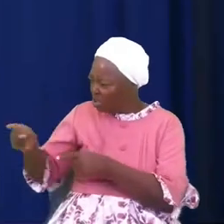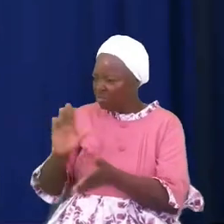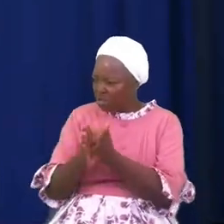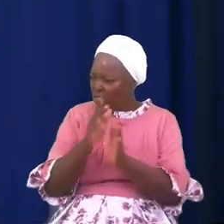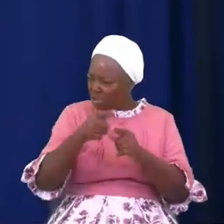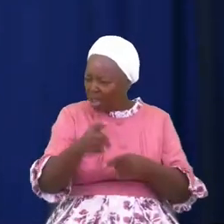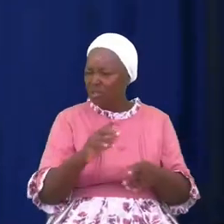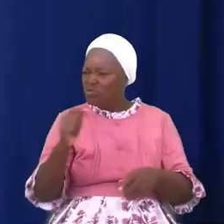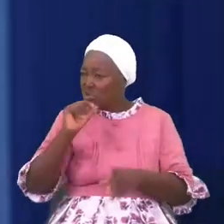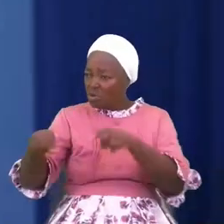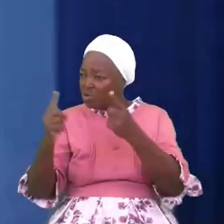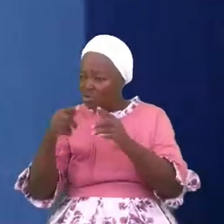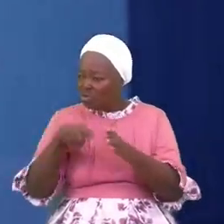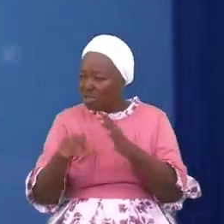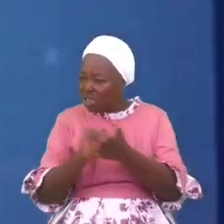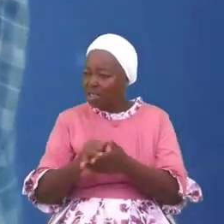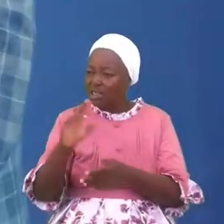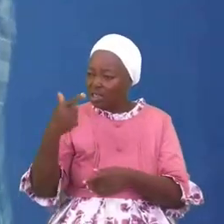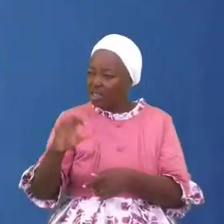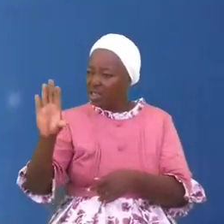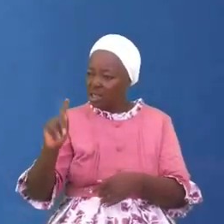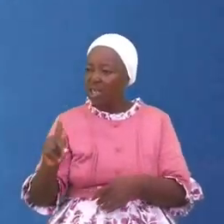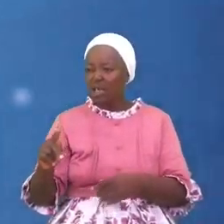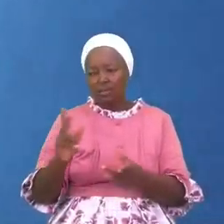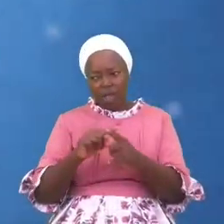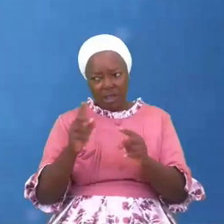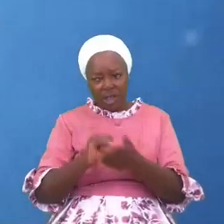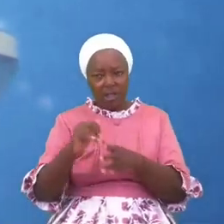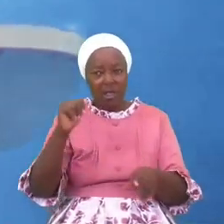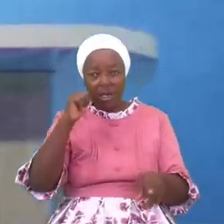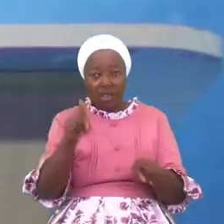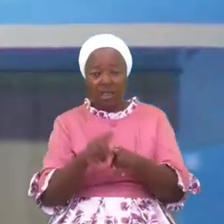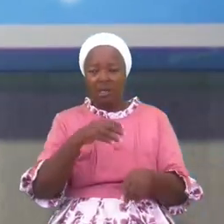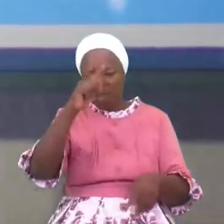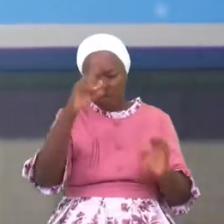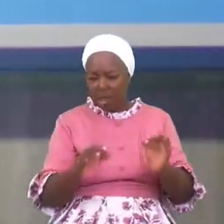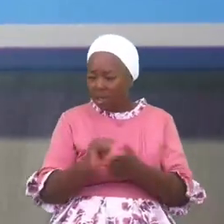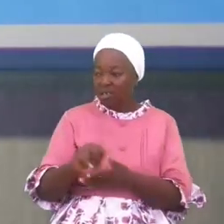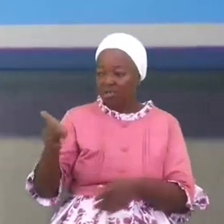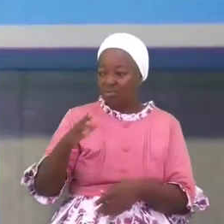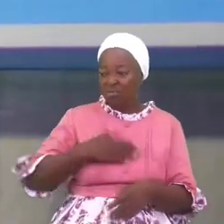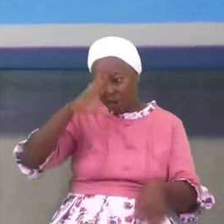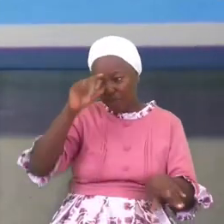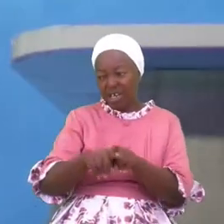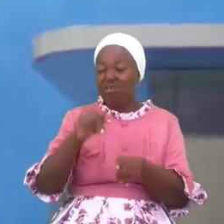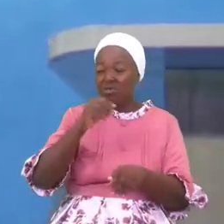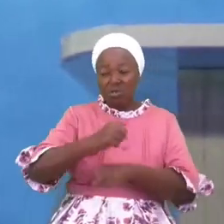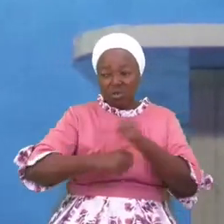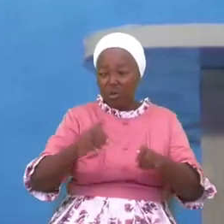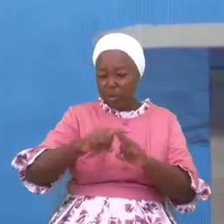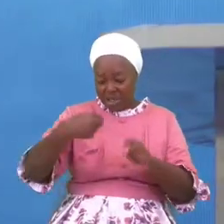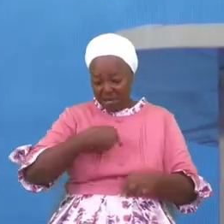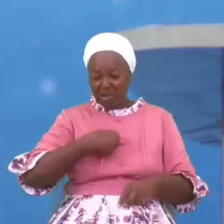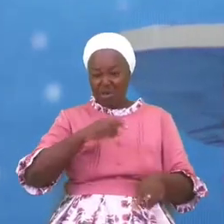I'm the one suffering, I'm dying, and I'm a sought solution here, solution here, solution there, and yet there was